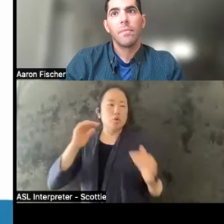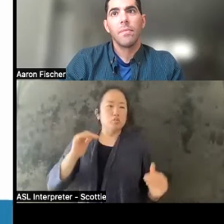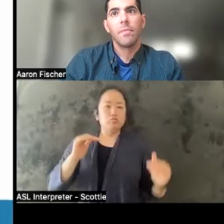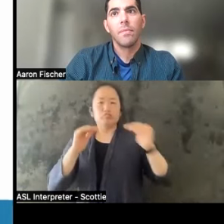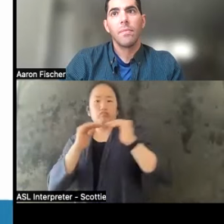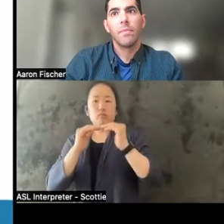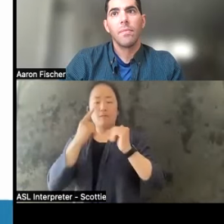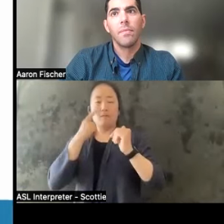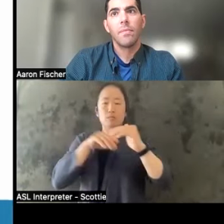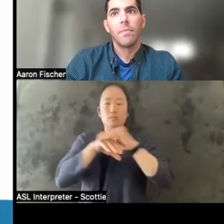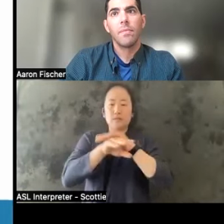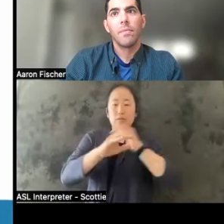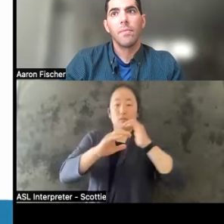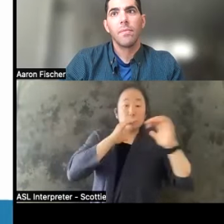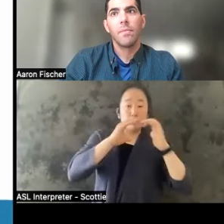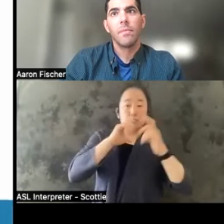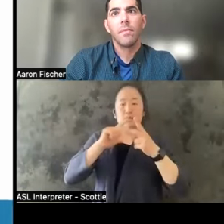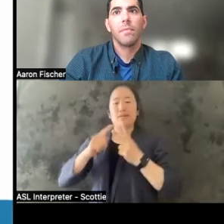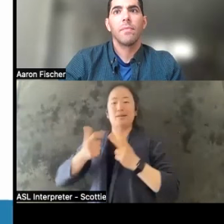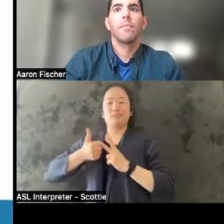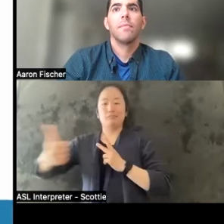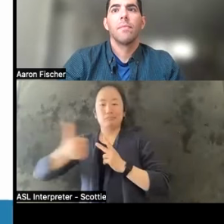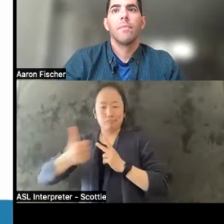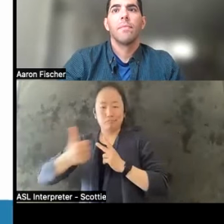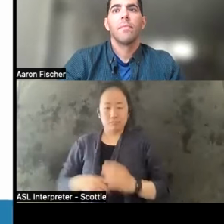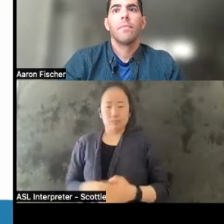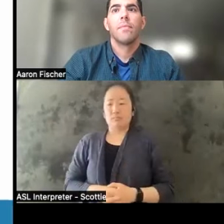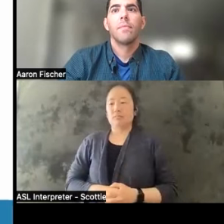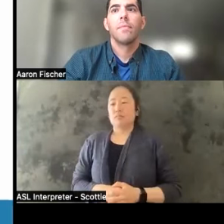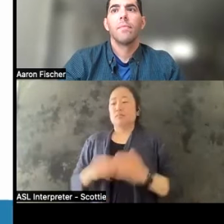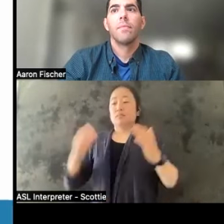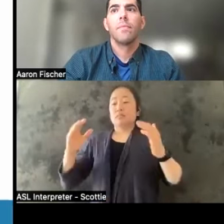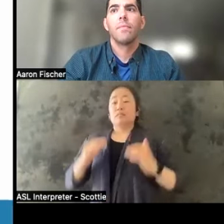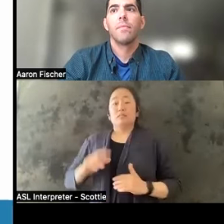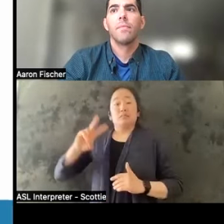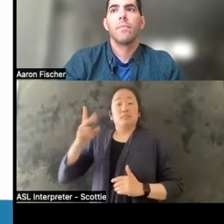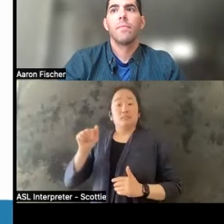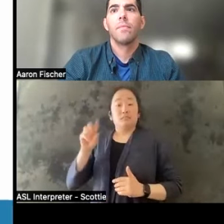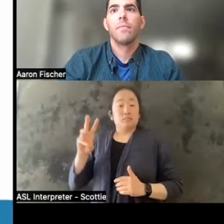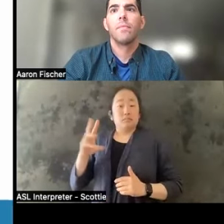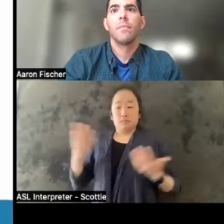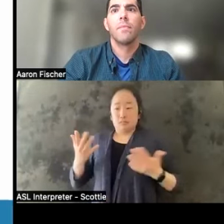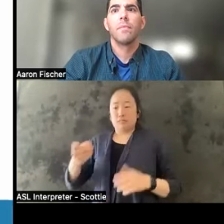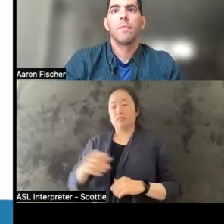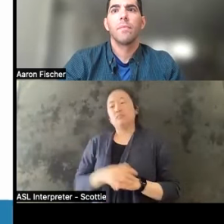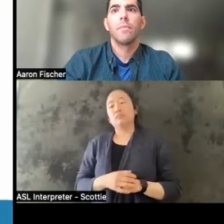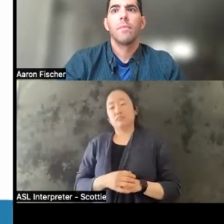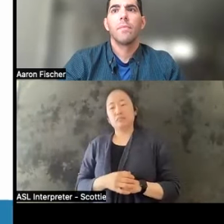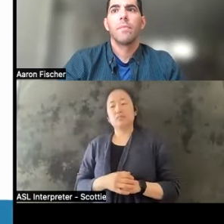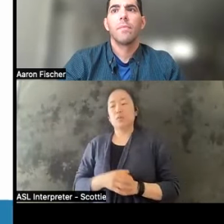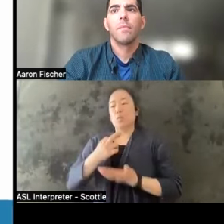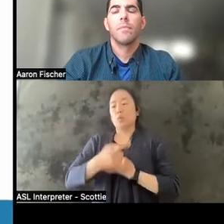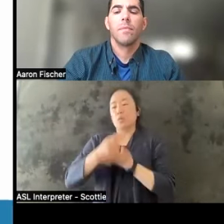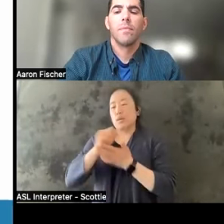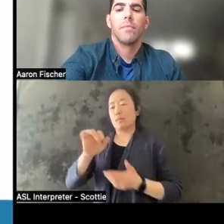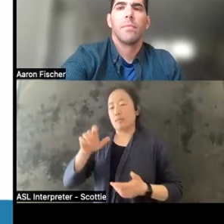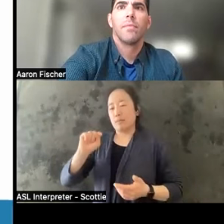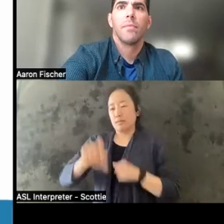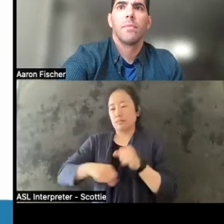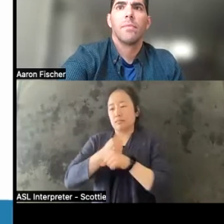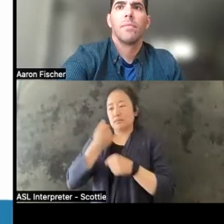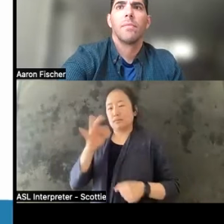in transportation. The second law is the Rehabilitation Act of 1973. And